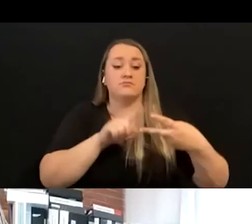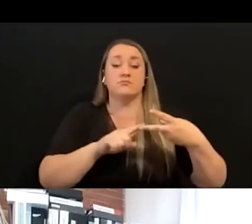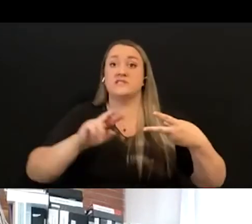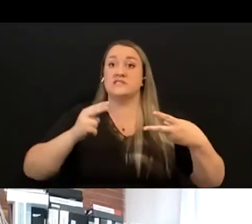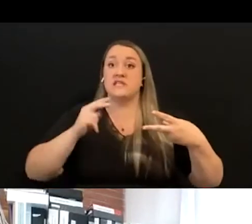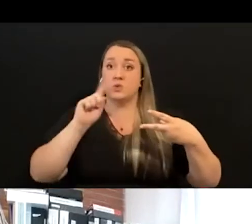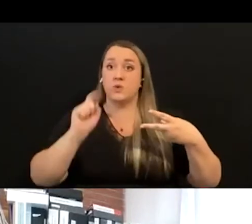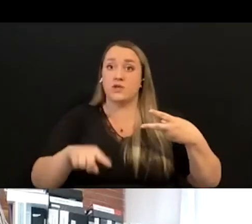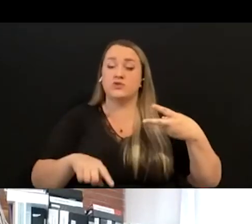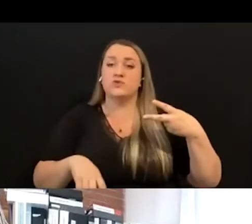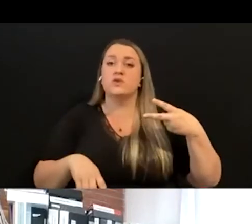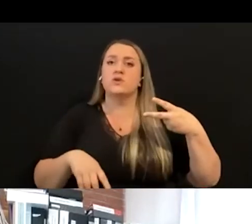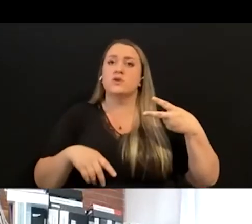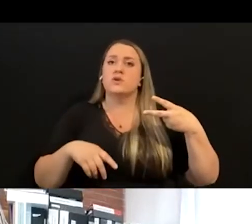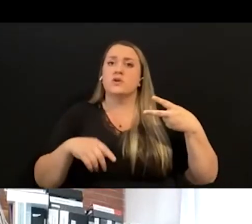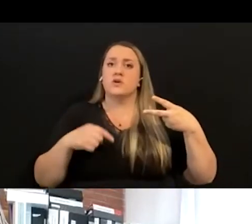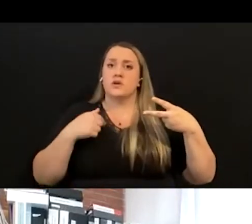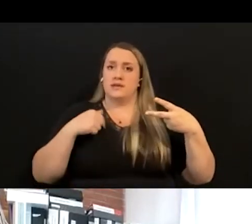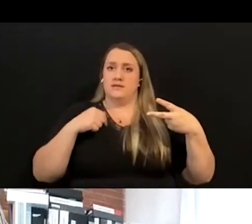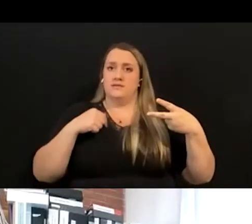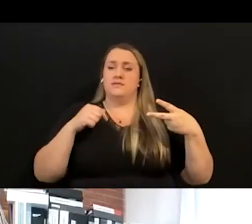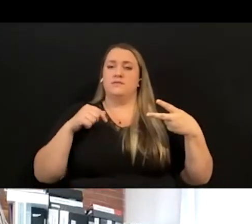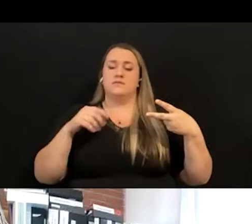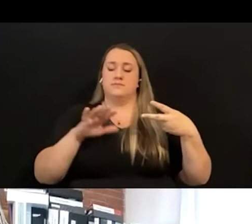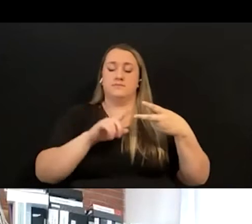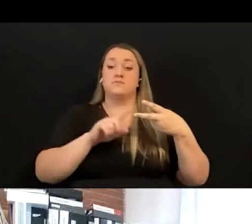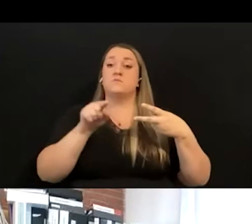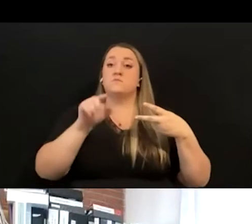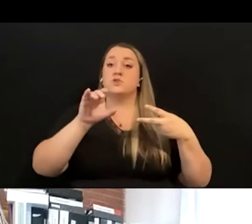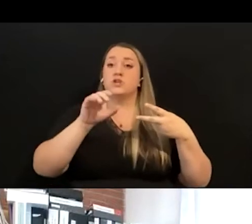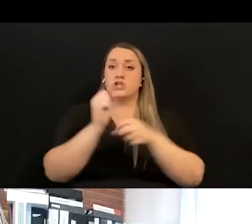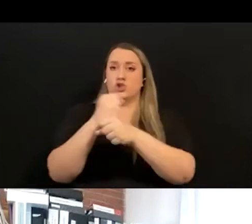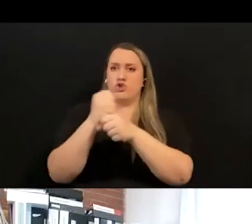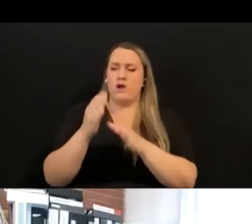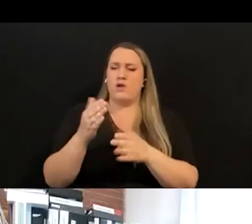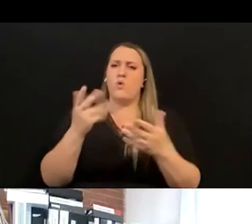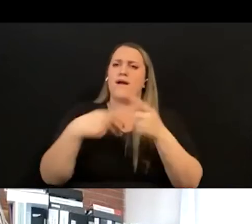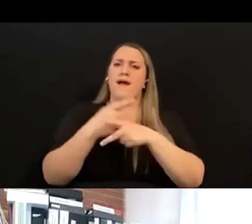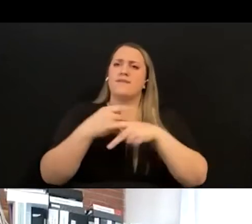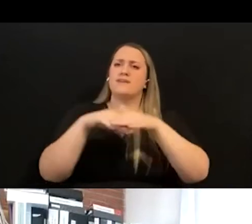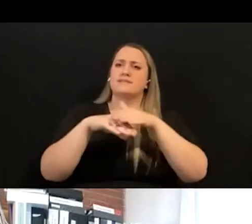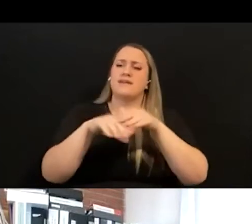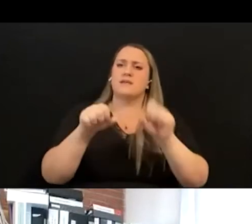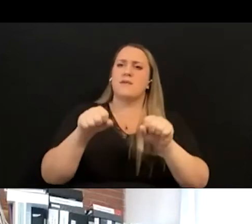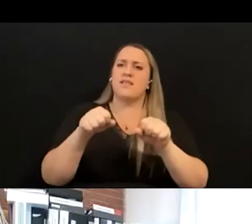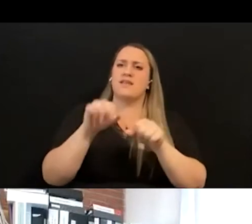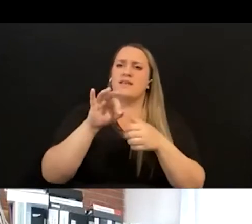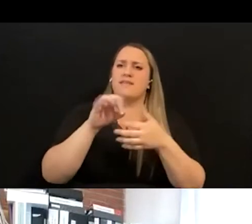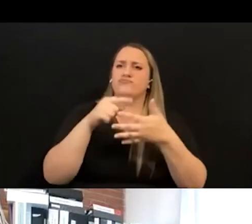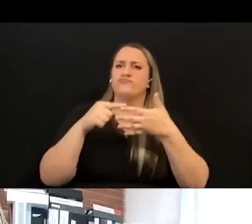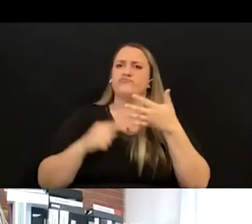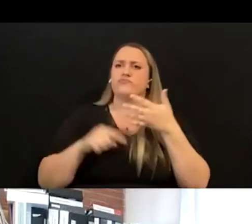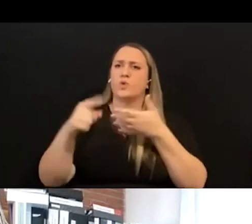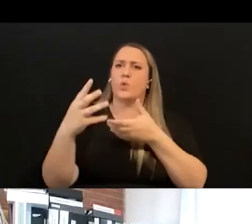question is, as the curator, what kinds of accessibility features do you typically incorporate in the